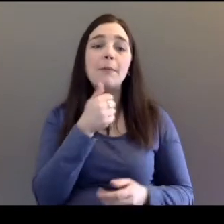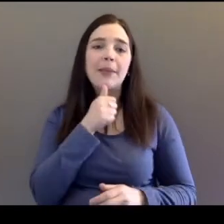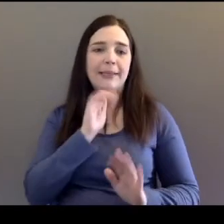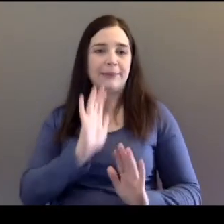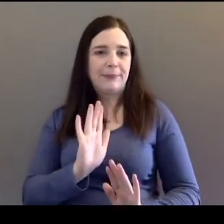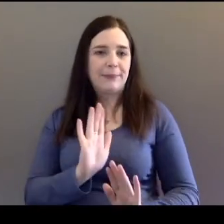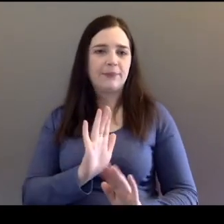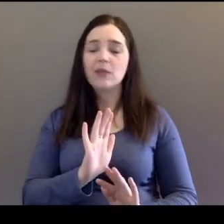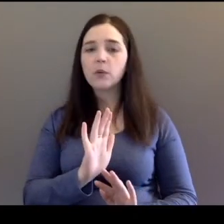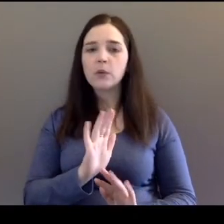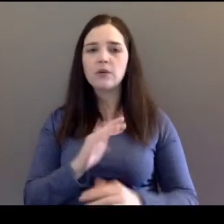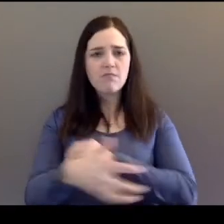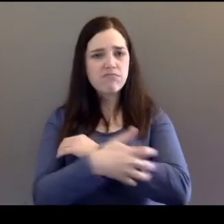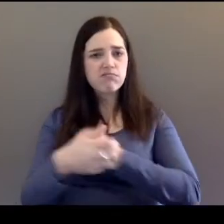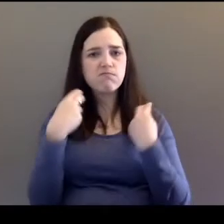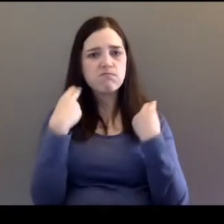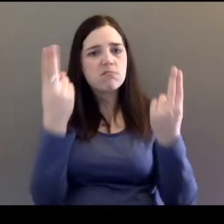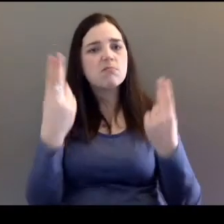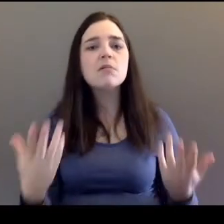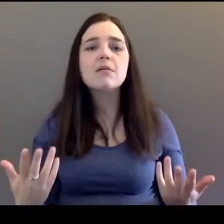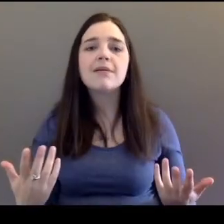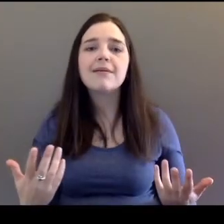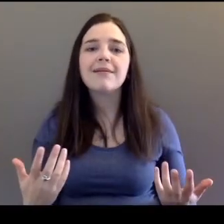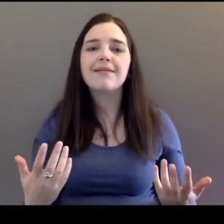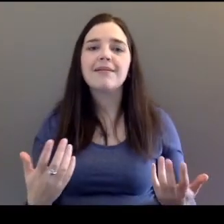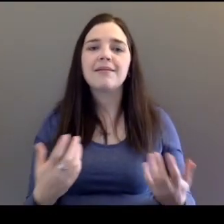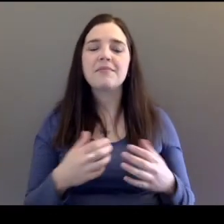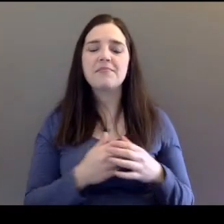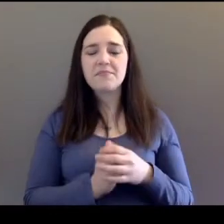with a holy form of words and etiquette.